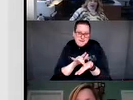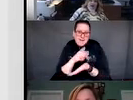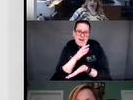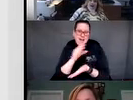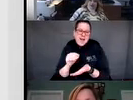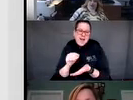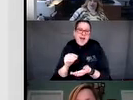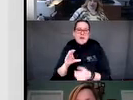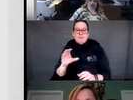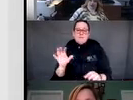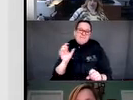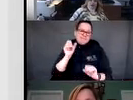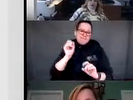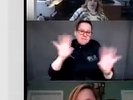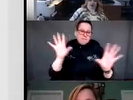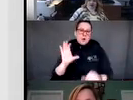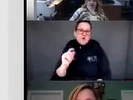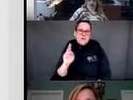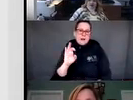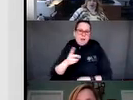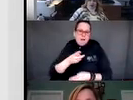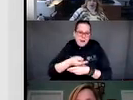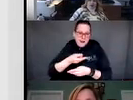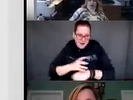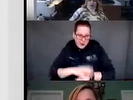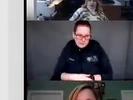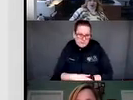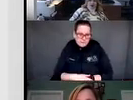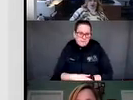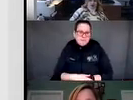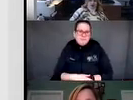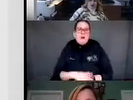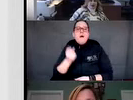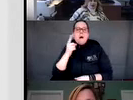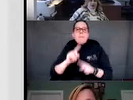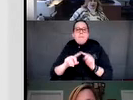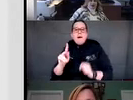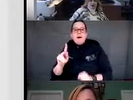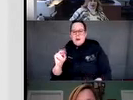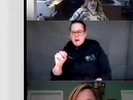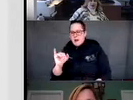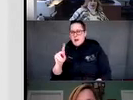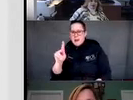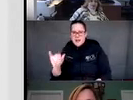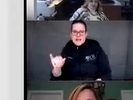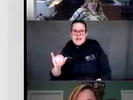critical care. And she will continue to work with Nikki in the Children's Hospital.